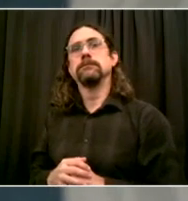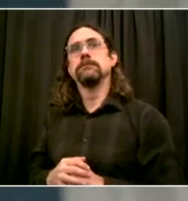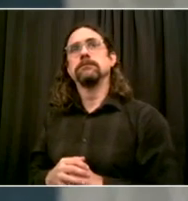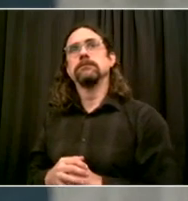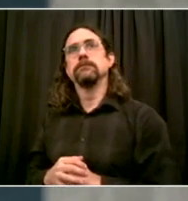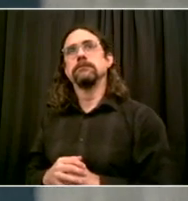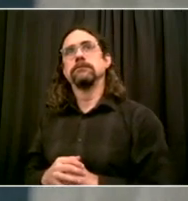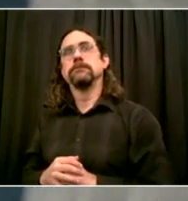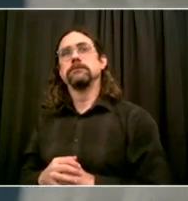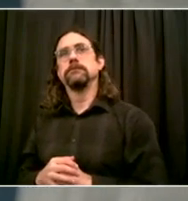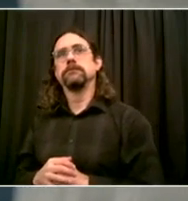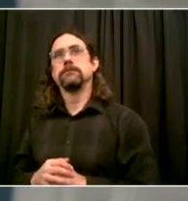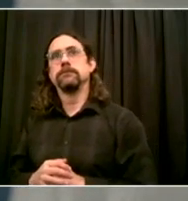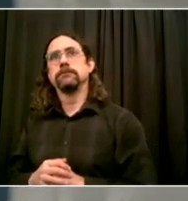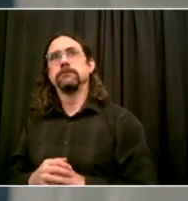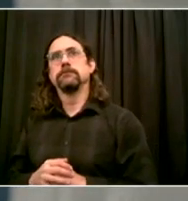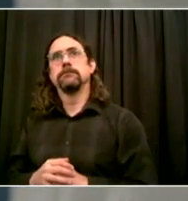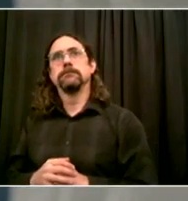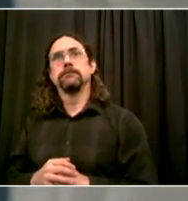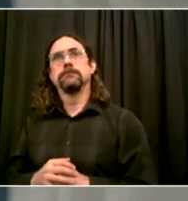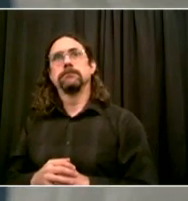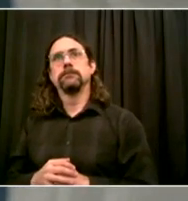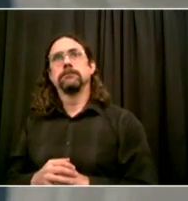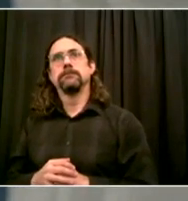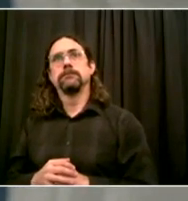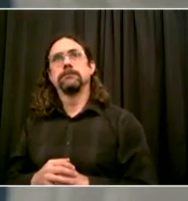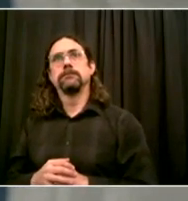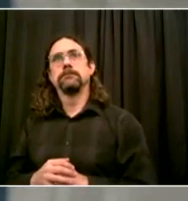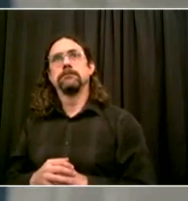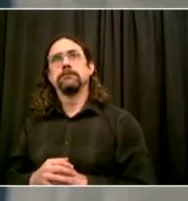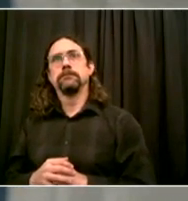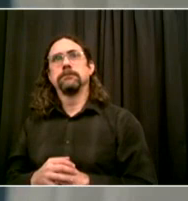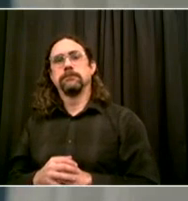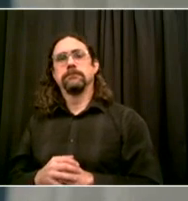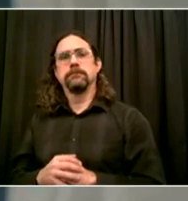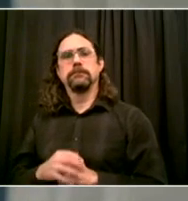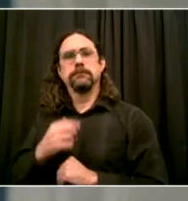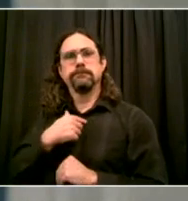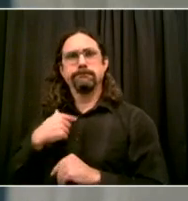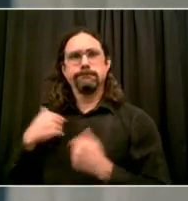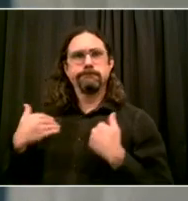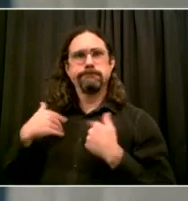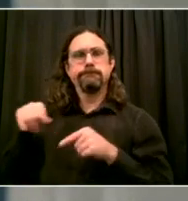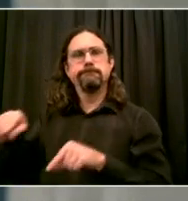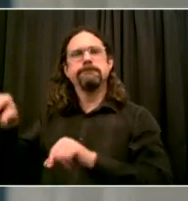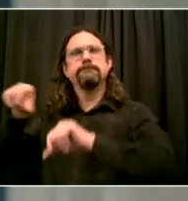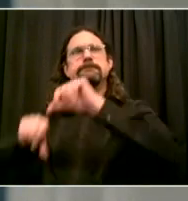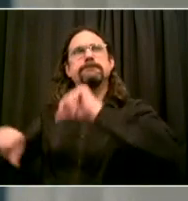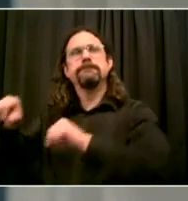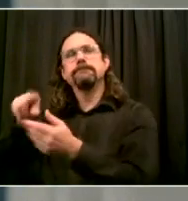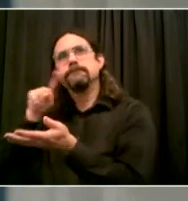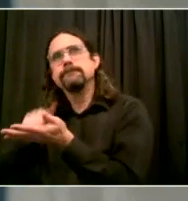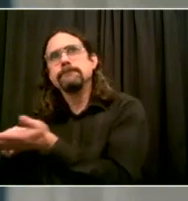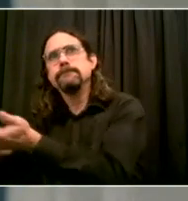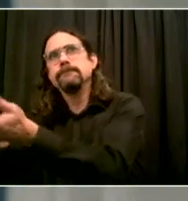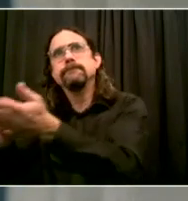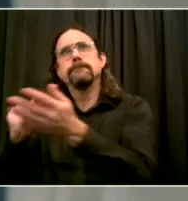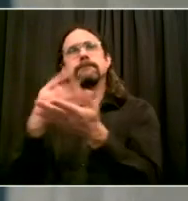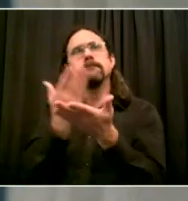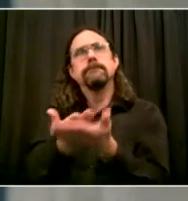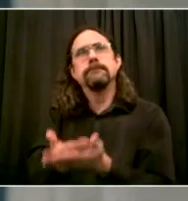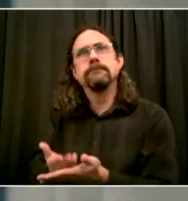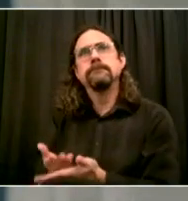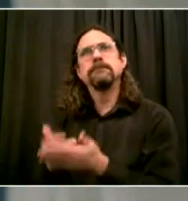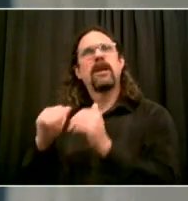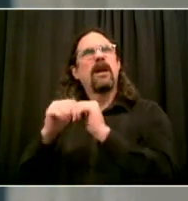about how the coronavirus has spread across the entire world. What we know from that evidence base, from the science,